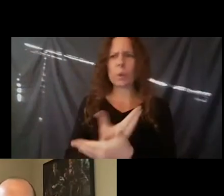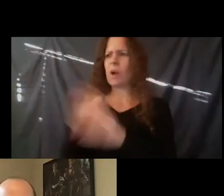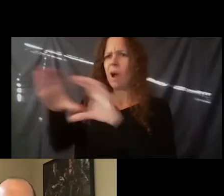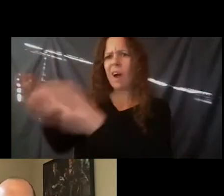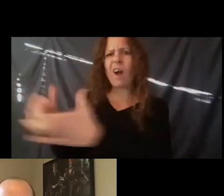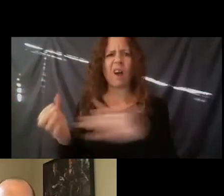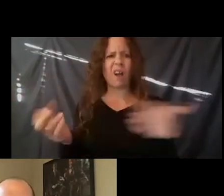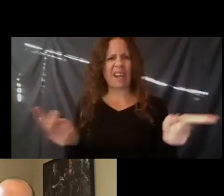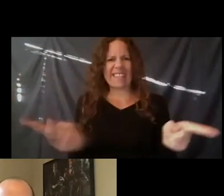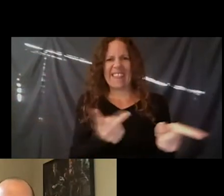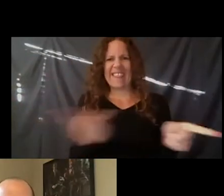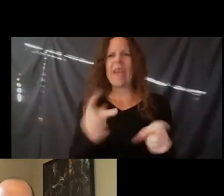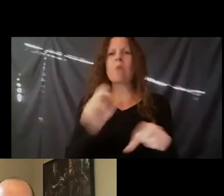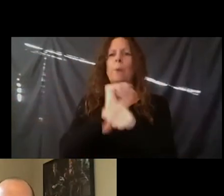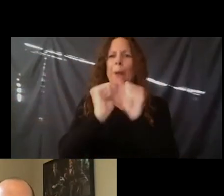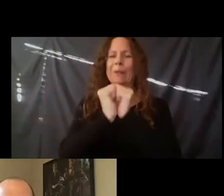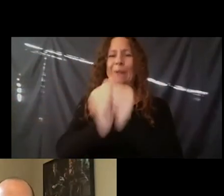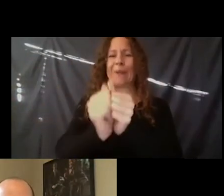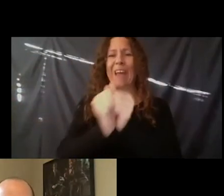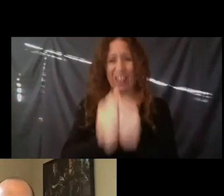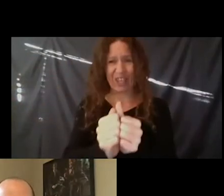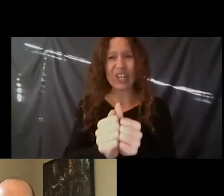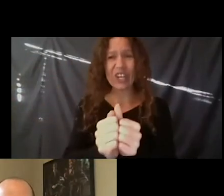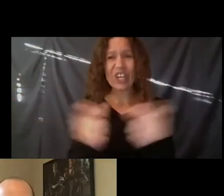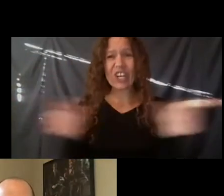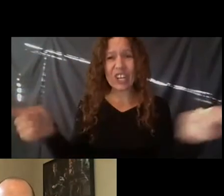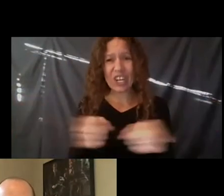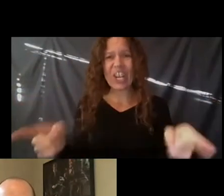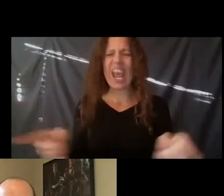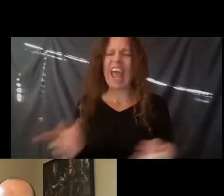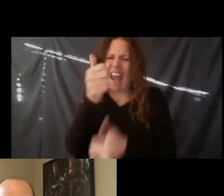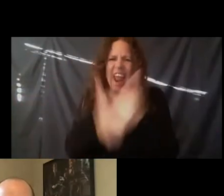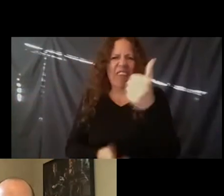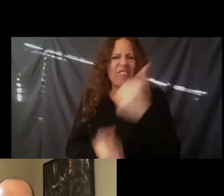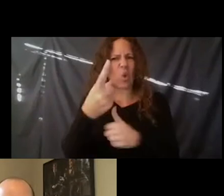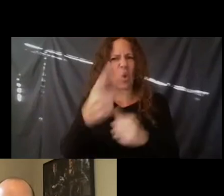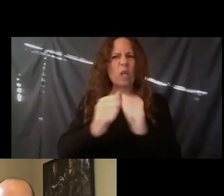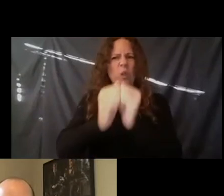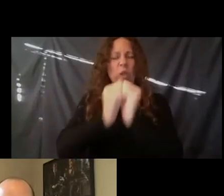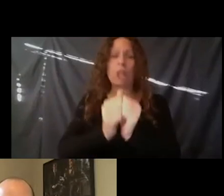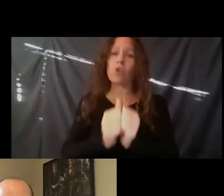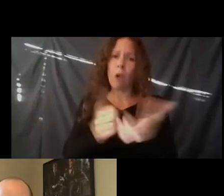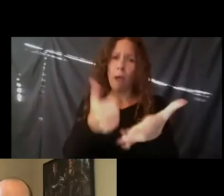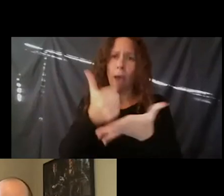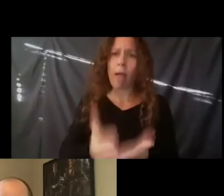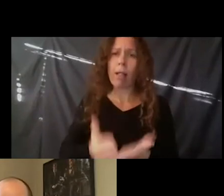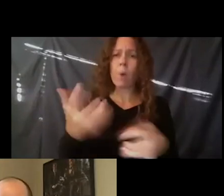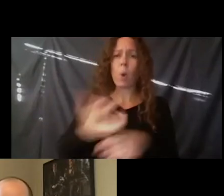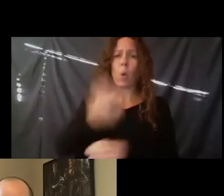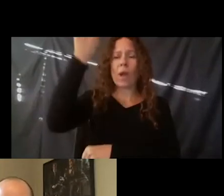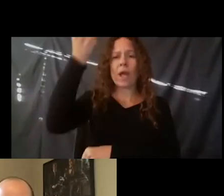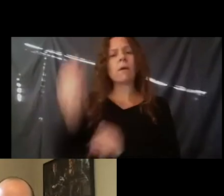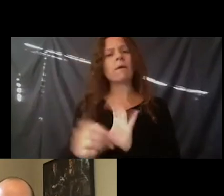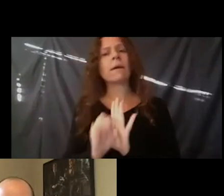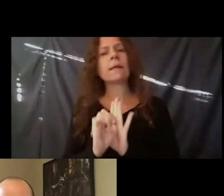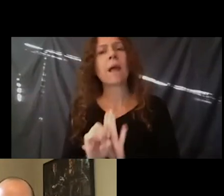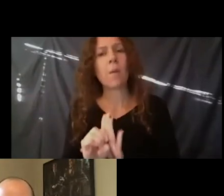table that's crucial. That makes us win, right? So creating, so for example, we created